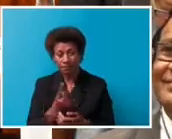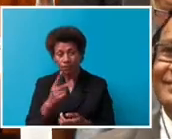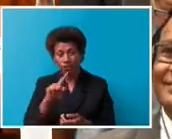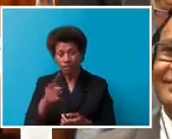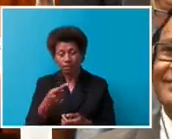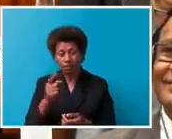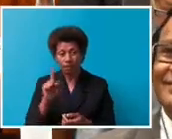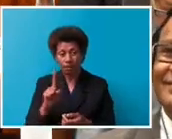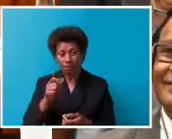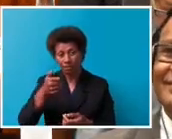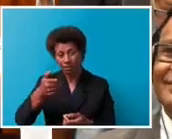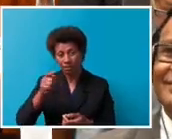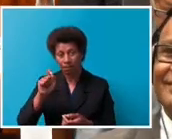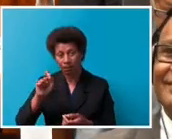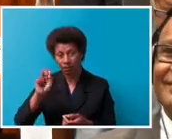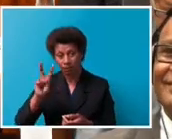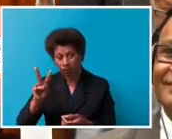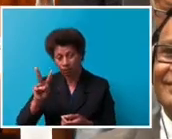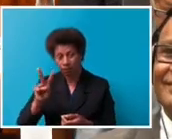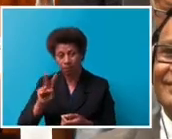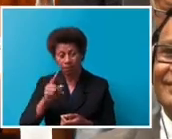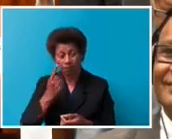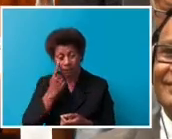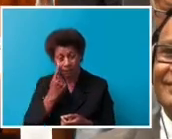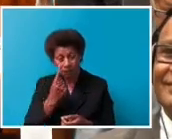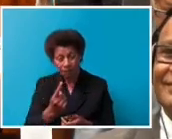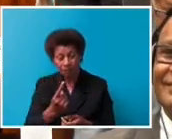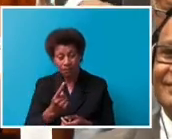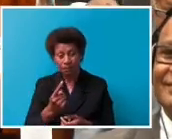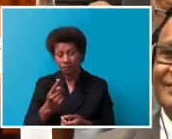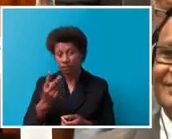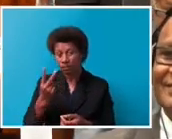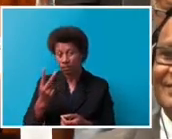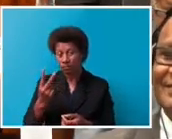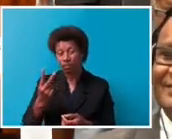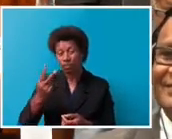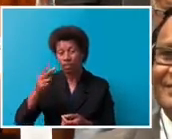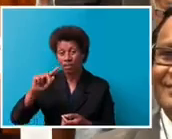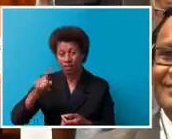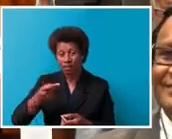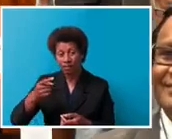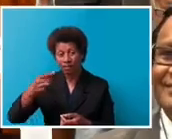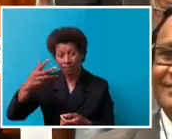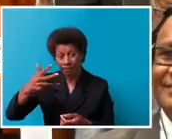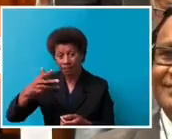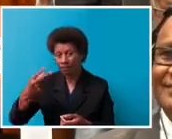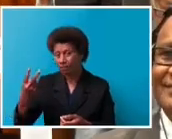2001, 6.2. You look at 2019 and 20,